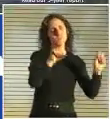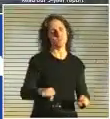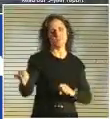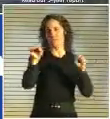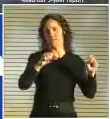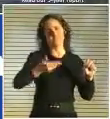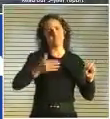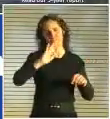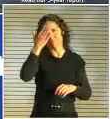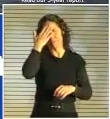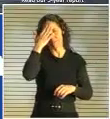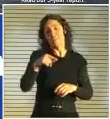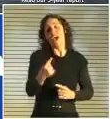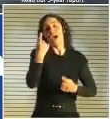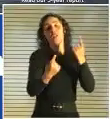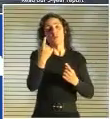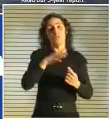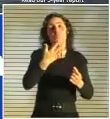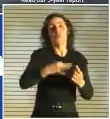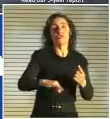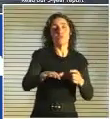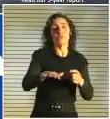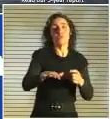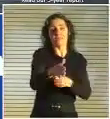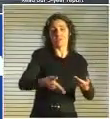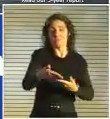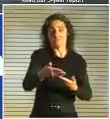for collaboration. So that was just a brief